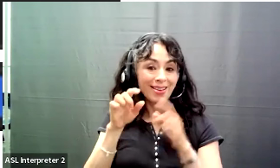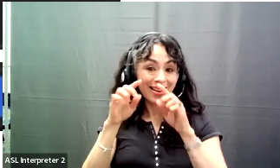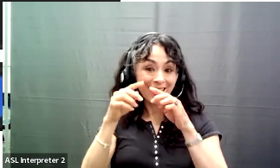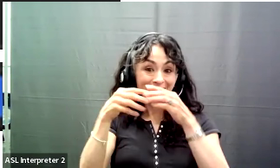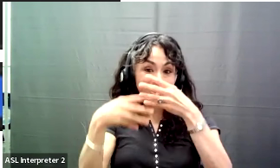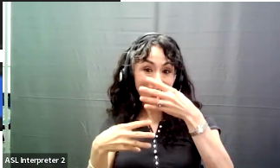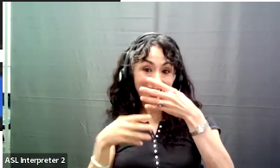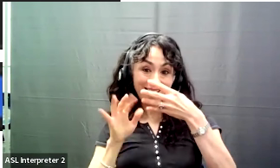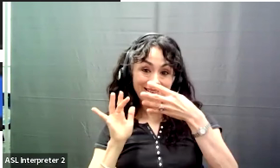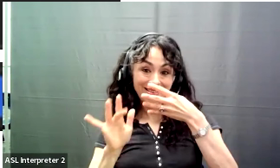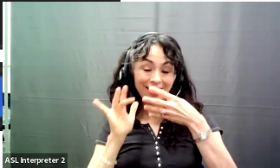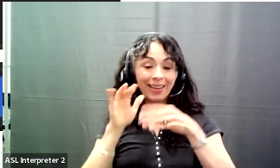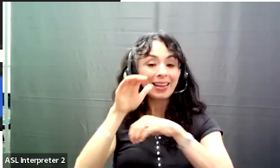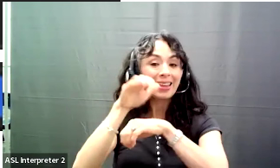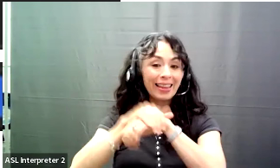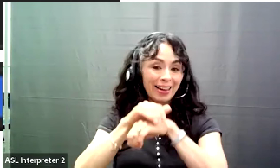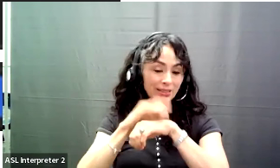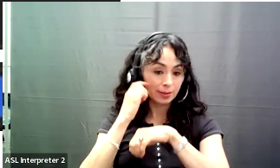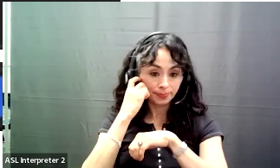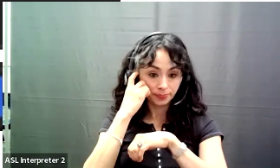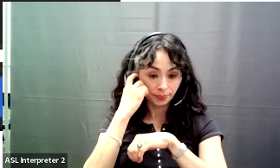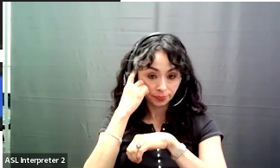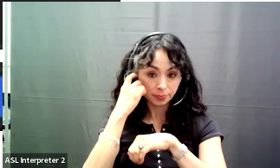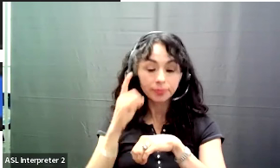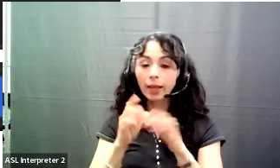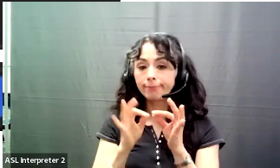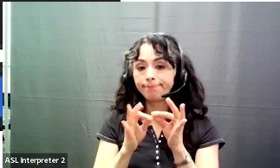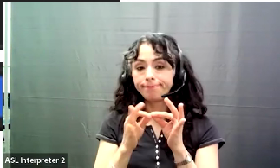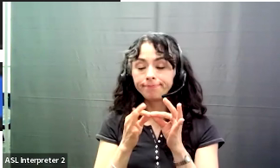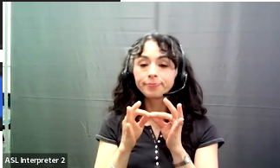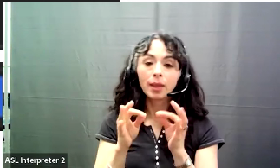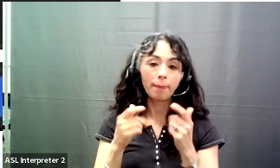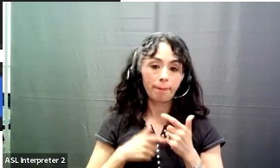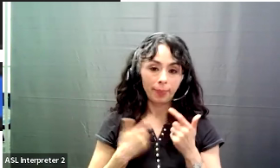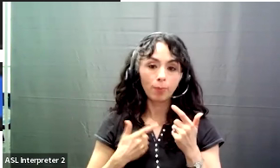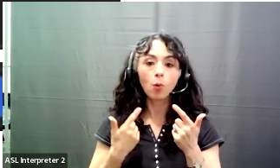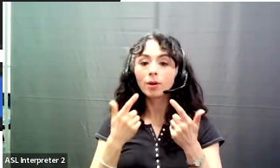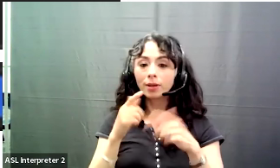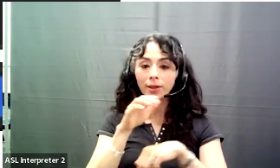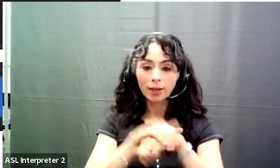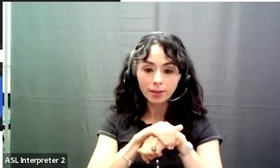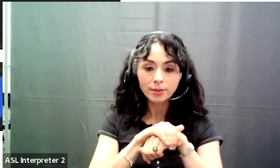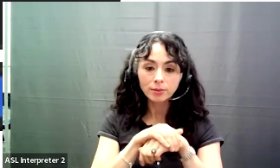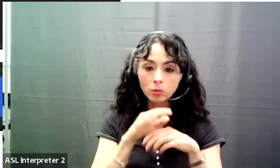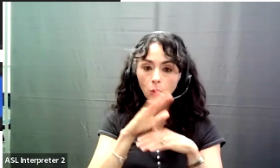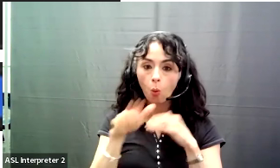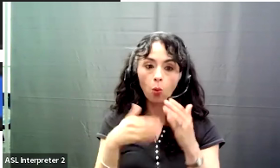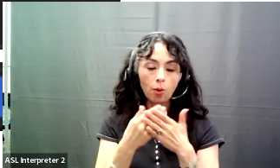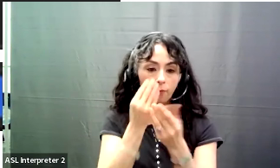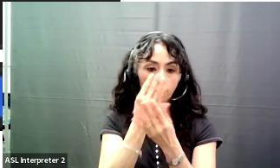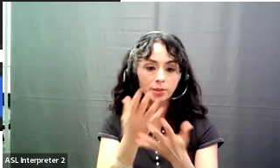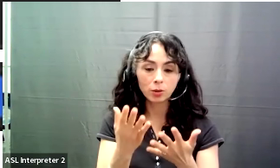English interpretation channel, and we are going to be translating, interpreting live all of the